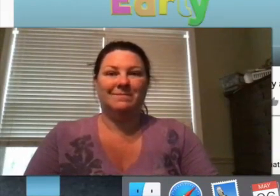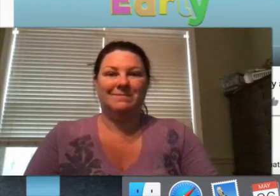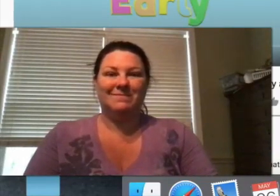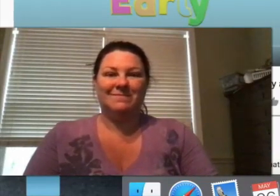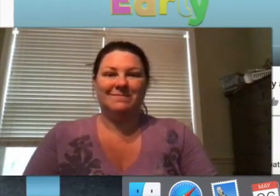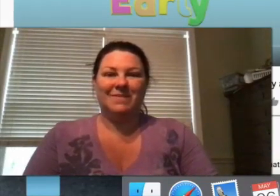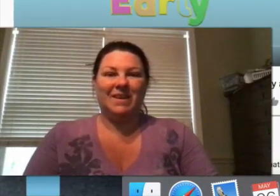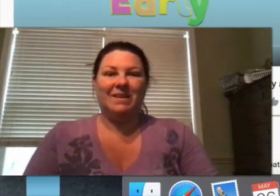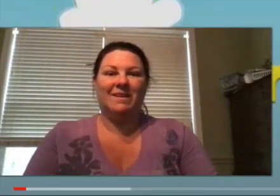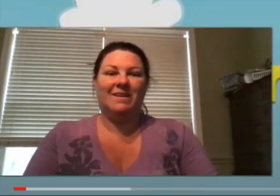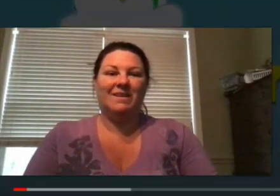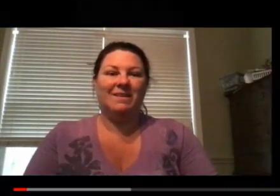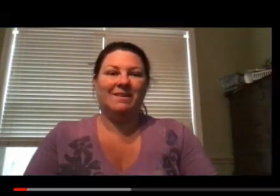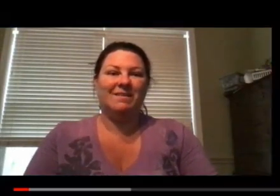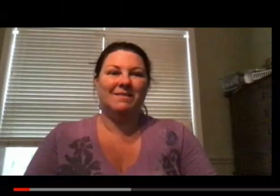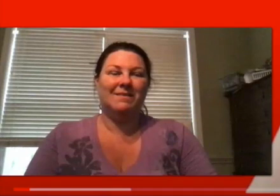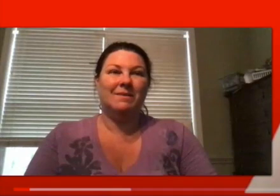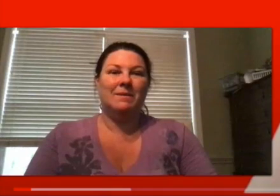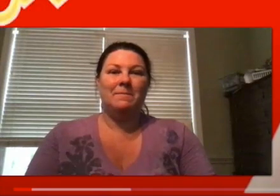Early years, Emily.